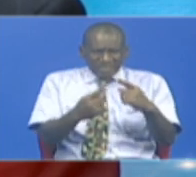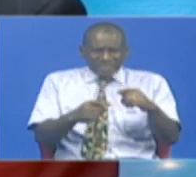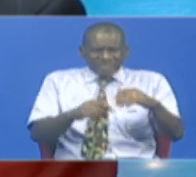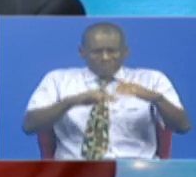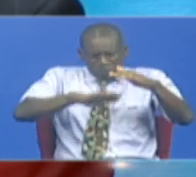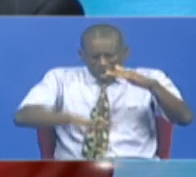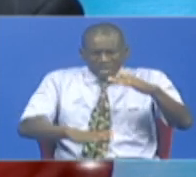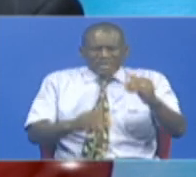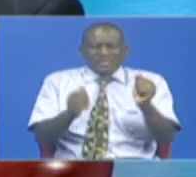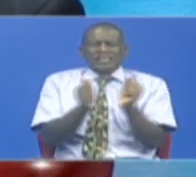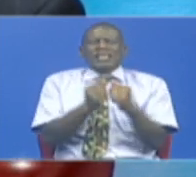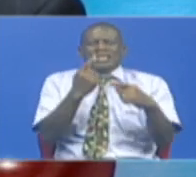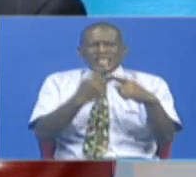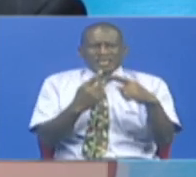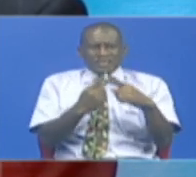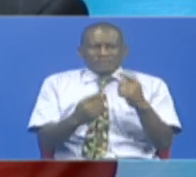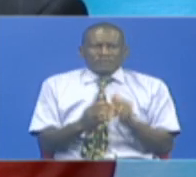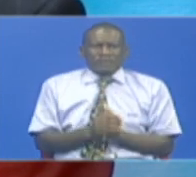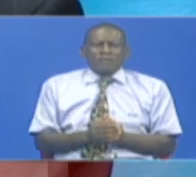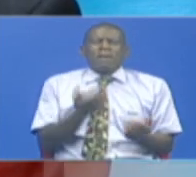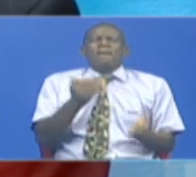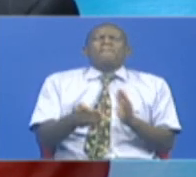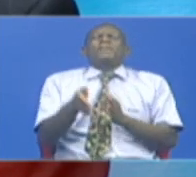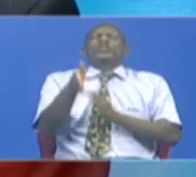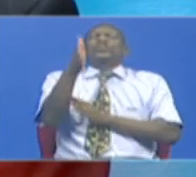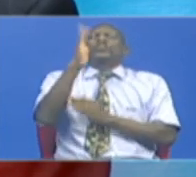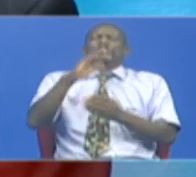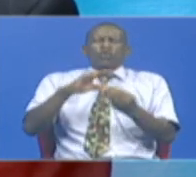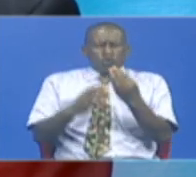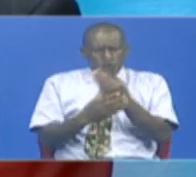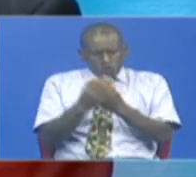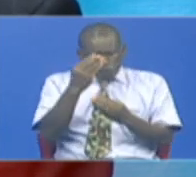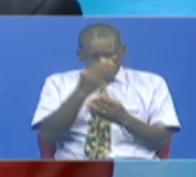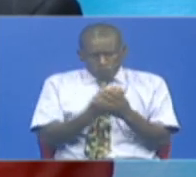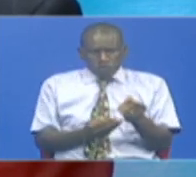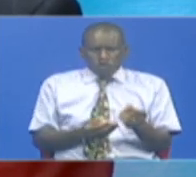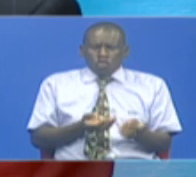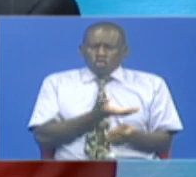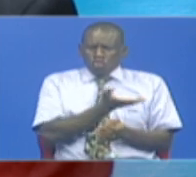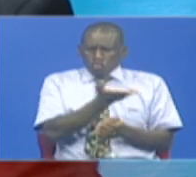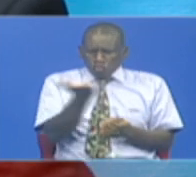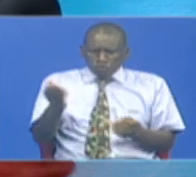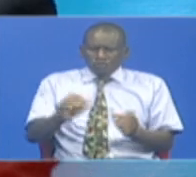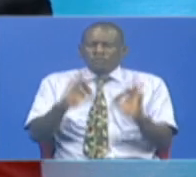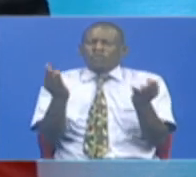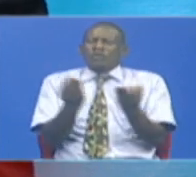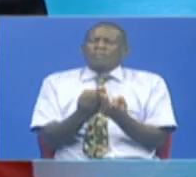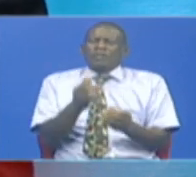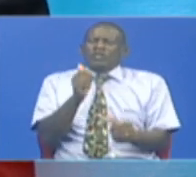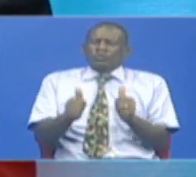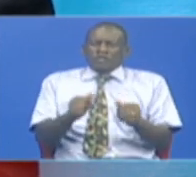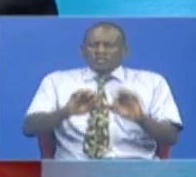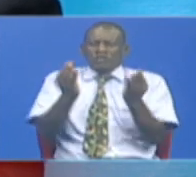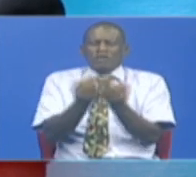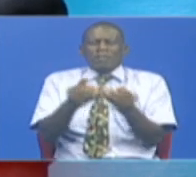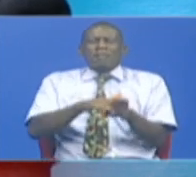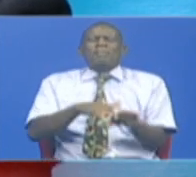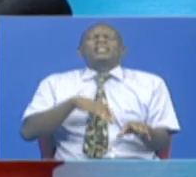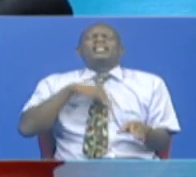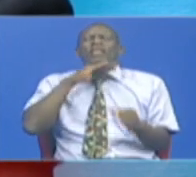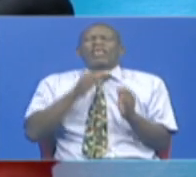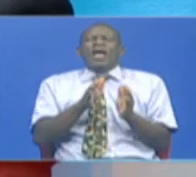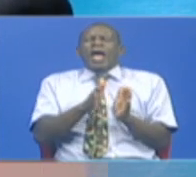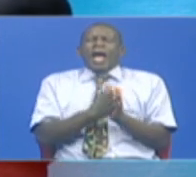below. May God comfort the bereaved families and rest in peace